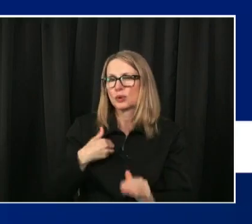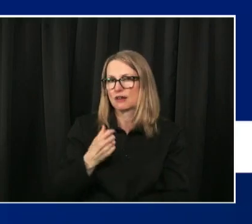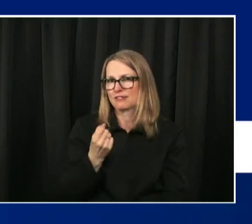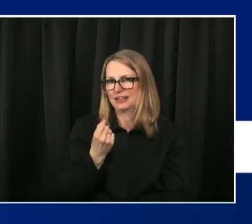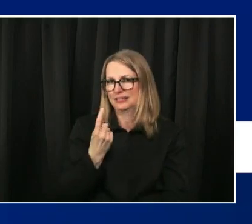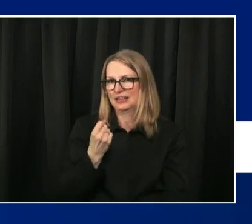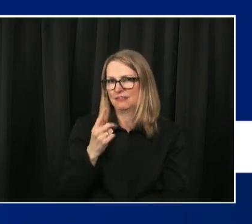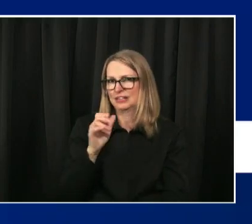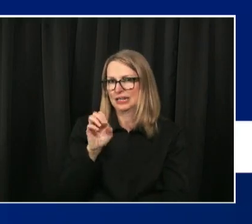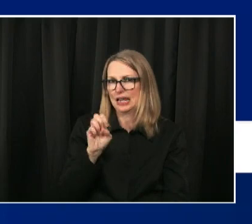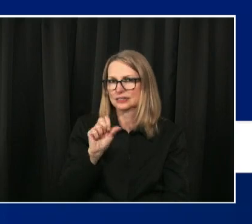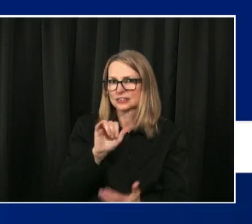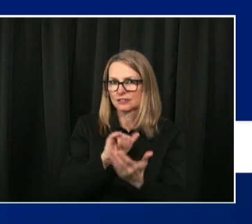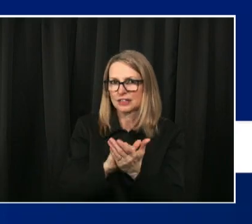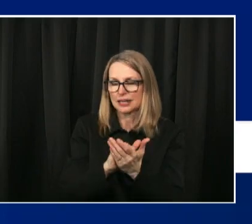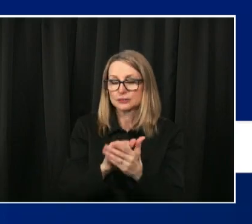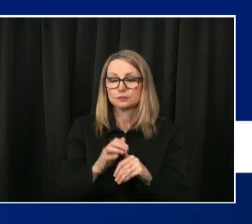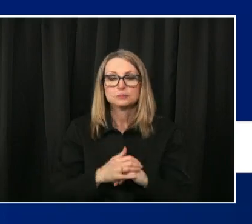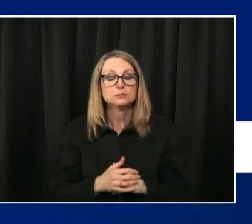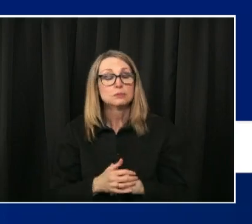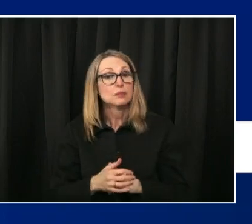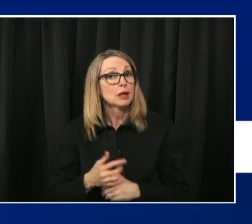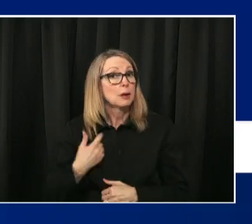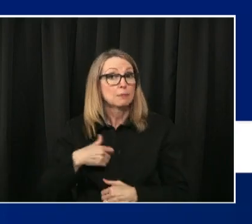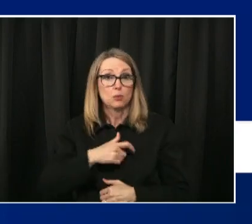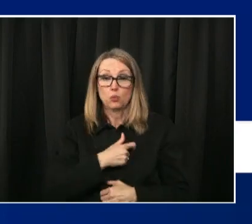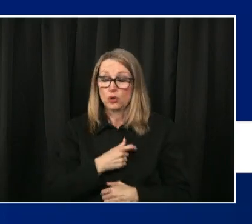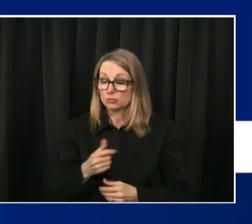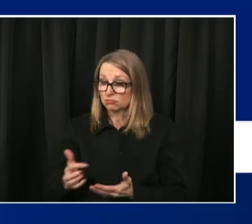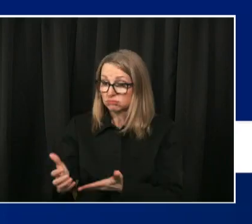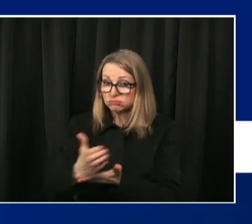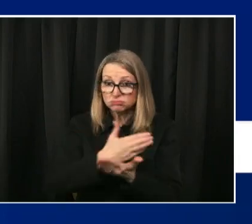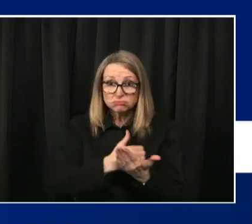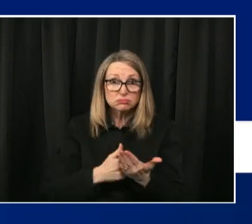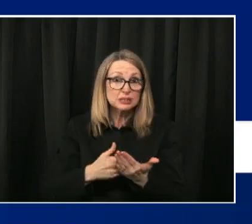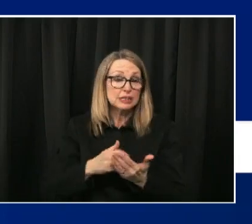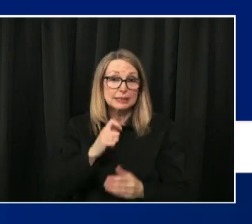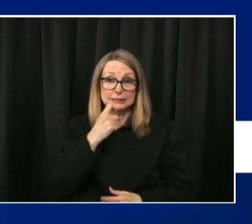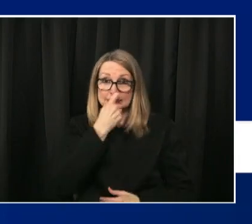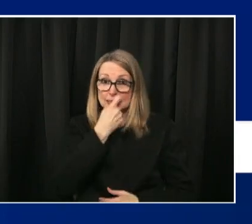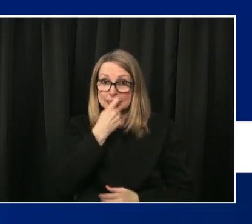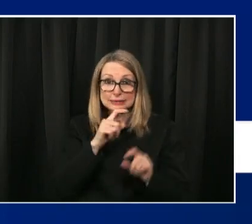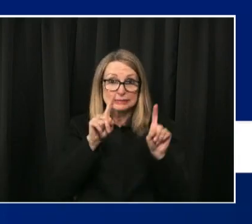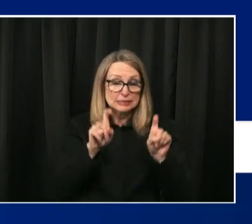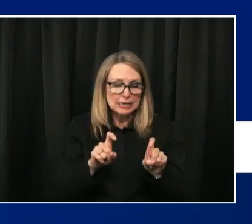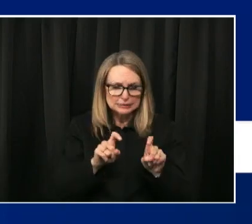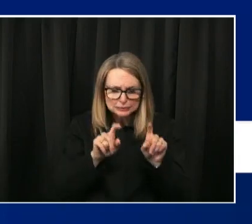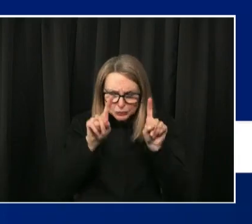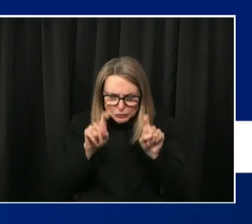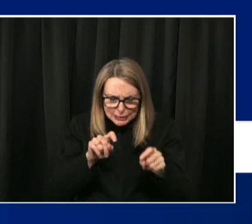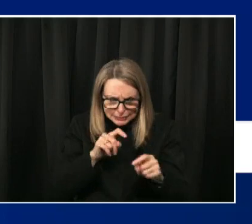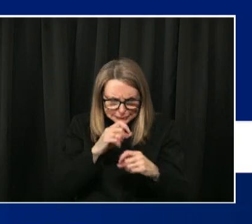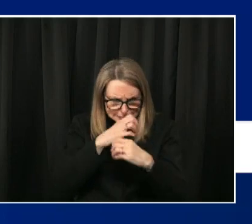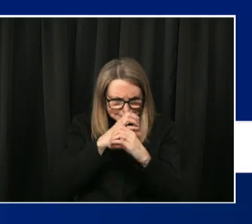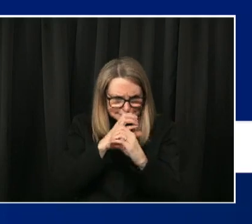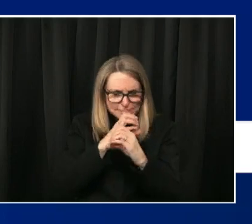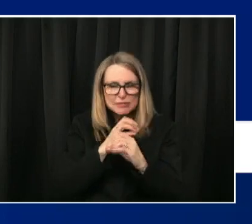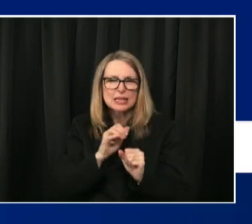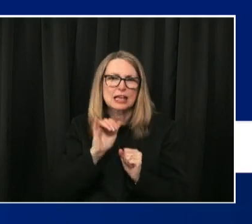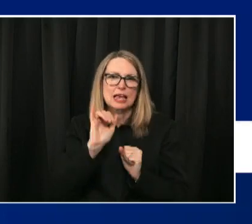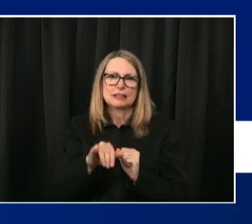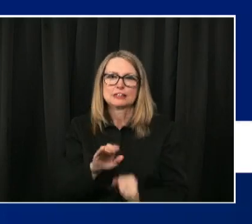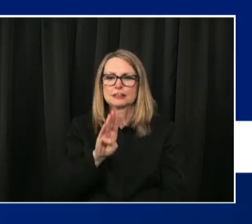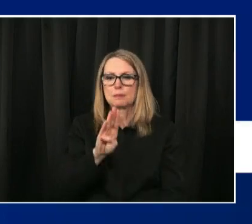of the specimens that we are testing weekly in our state lab appear to be the B117 variant. That's based on a random sample